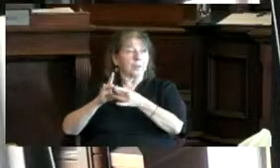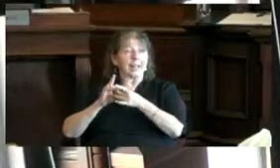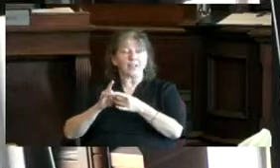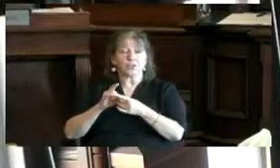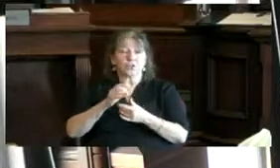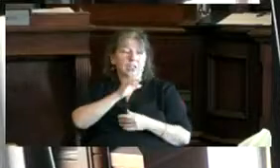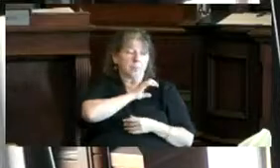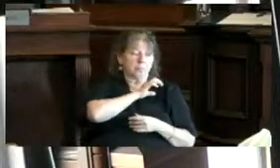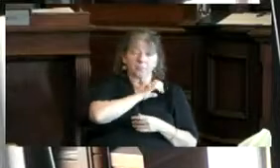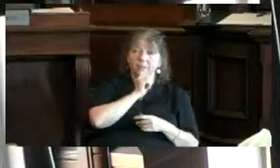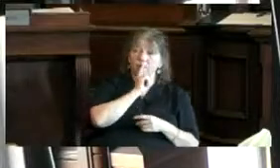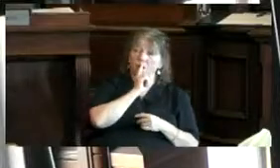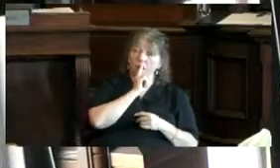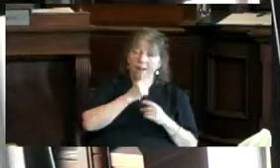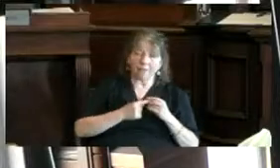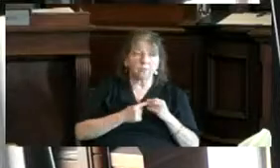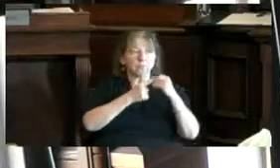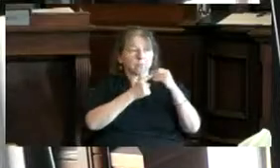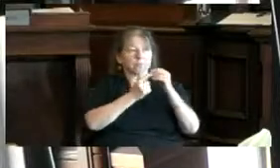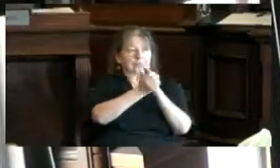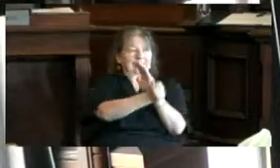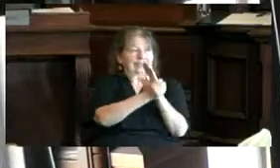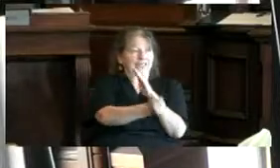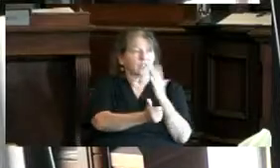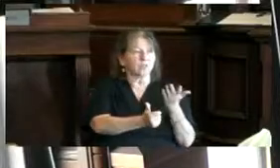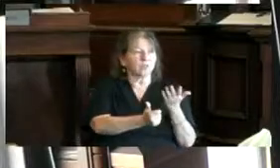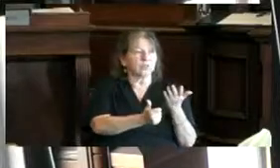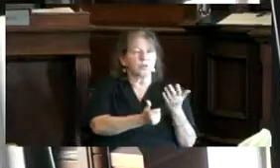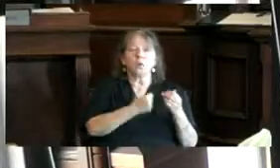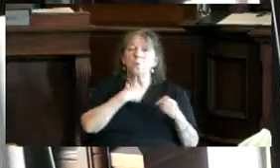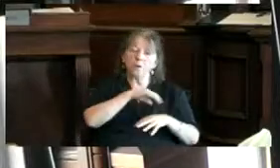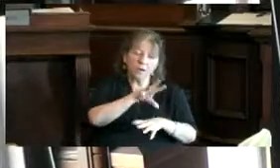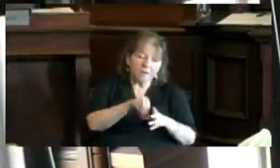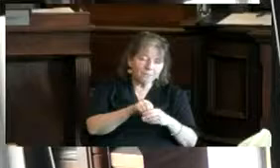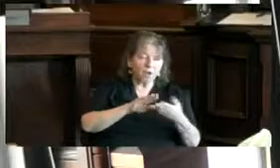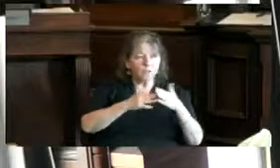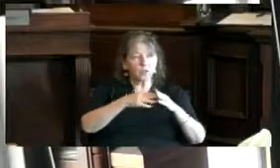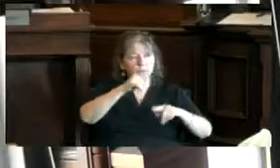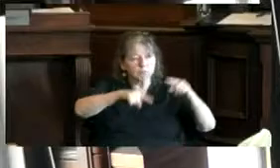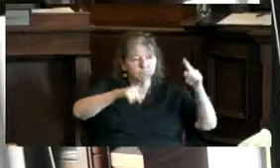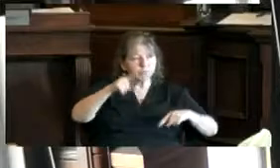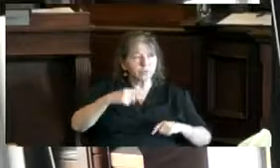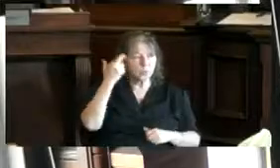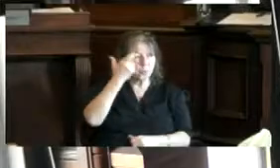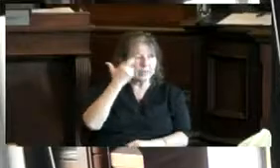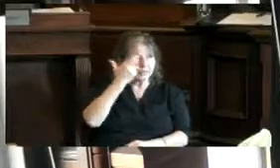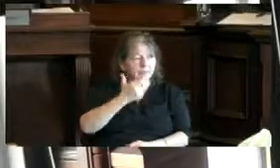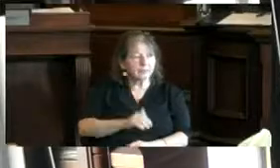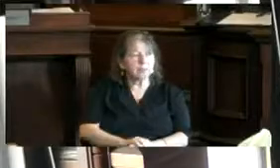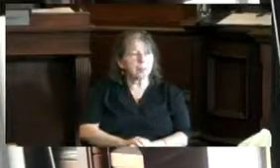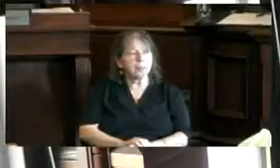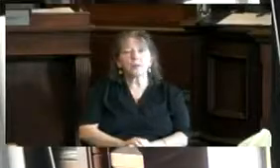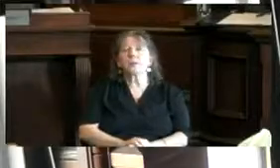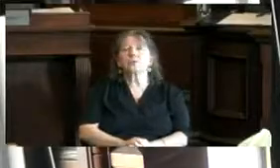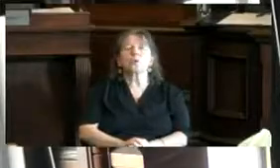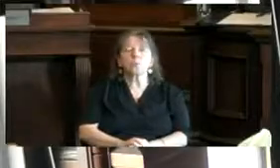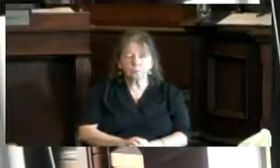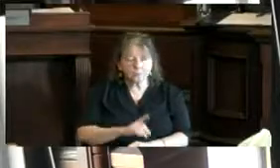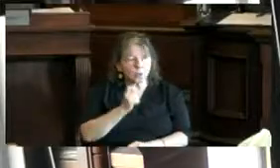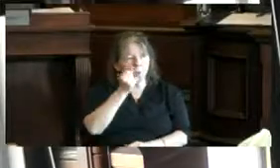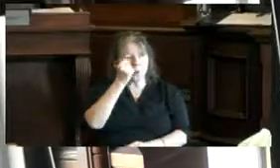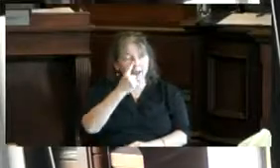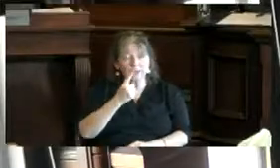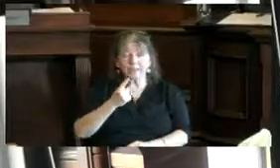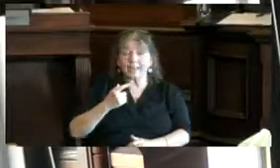are uniquely suited, as we are in the community, for other reasons as well. So we do recognize that our